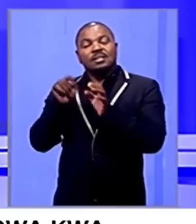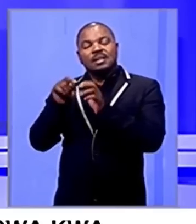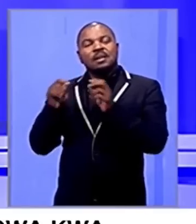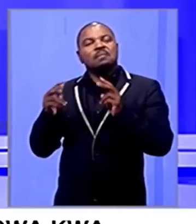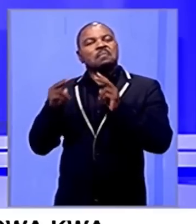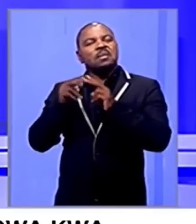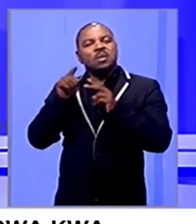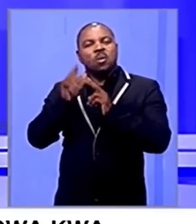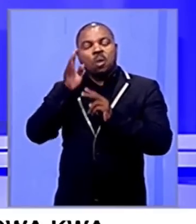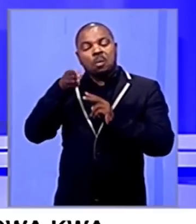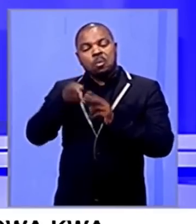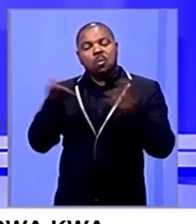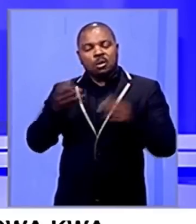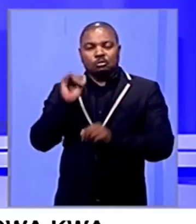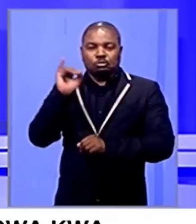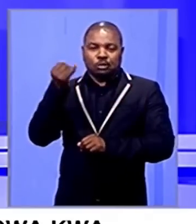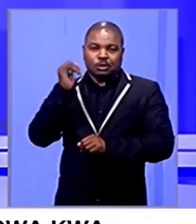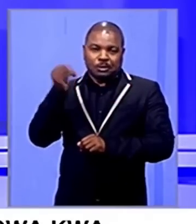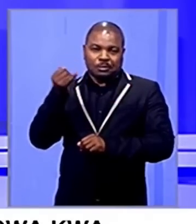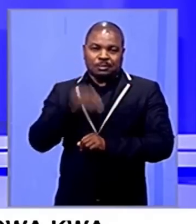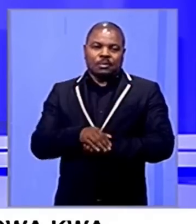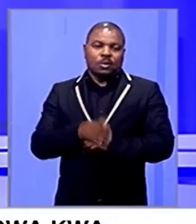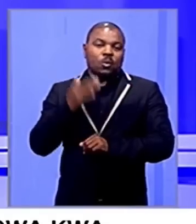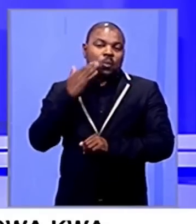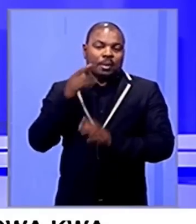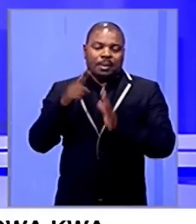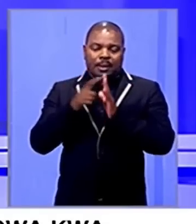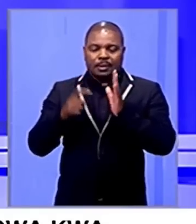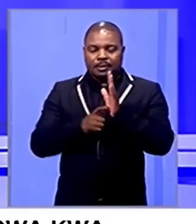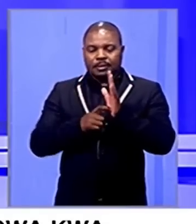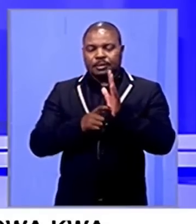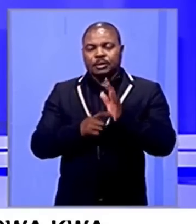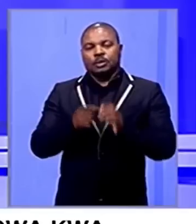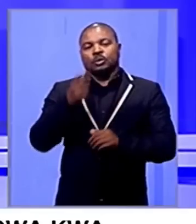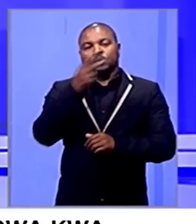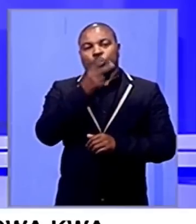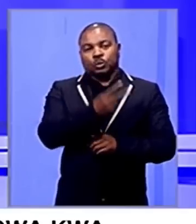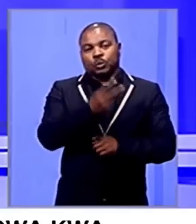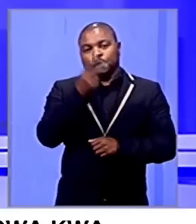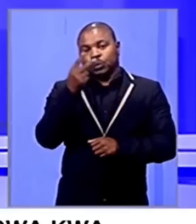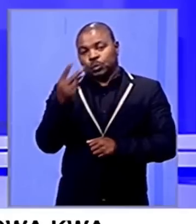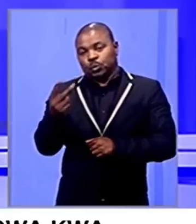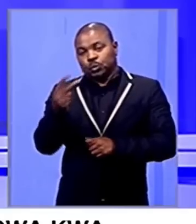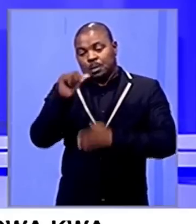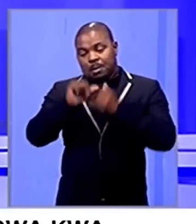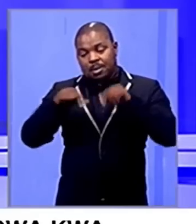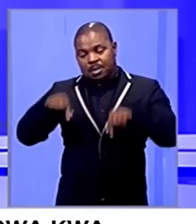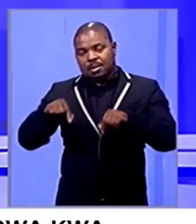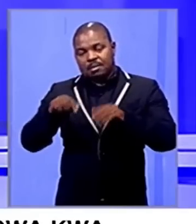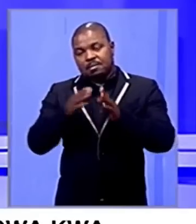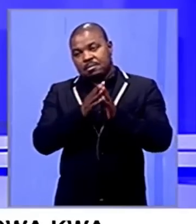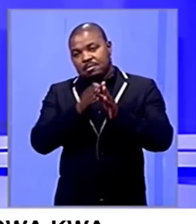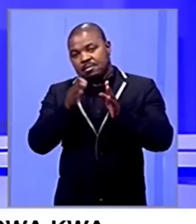rulaganyeditsweng go tshwarwa mono Johannesburg fa kgwedi eno e le malatsi a le 22 go fitlha